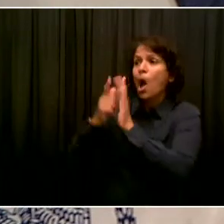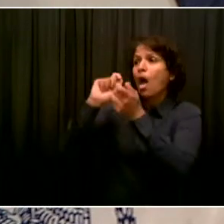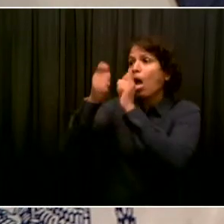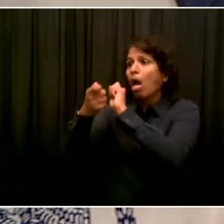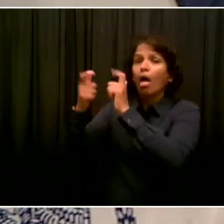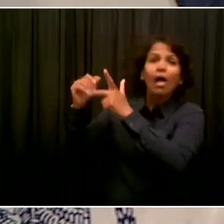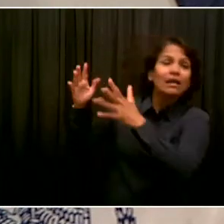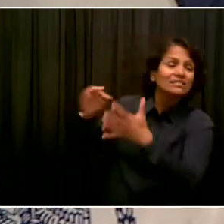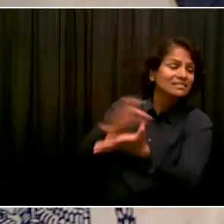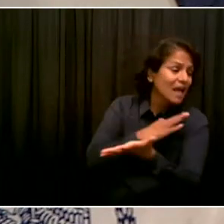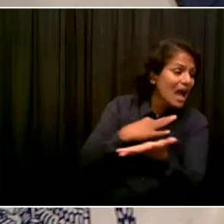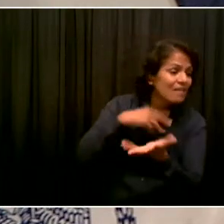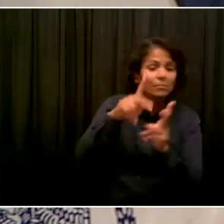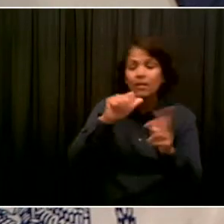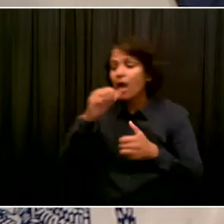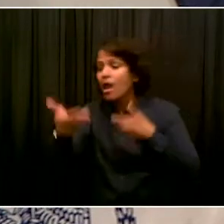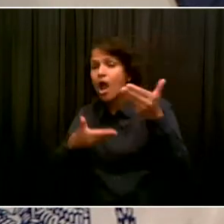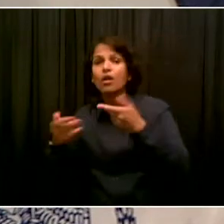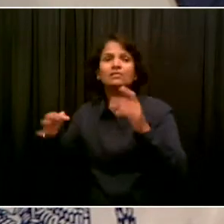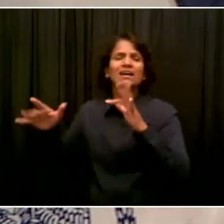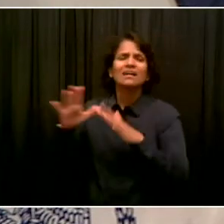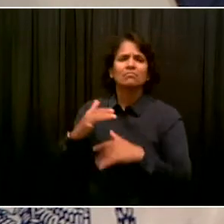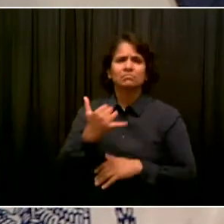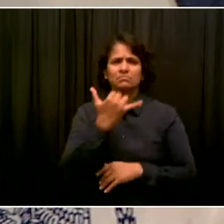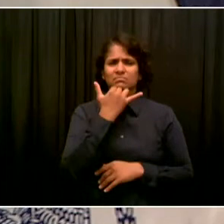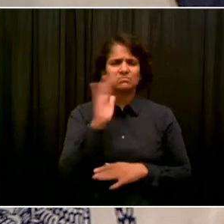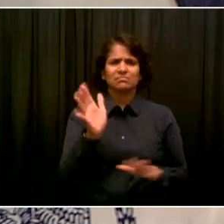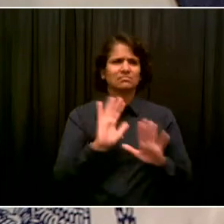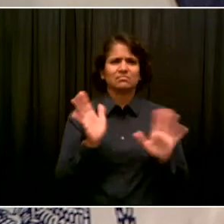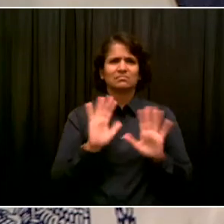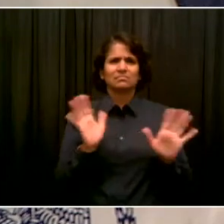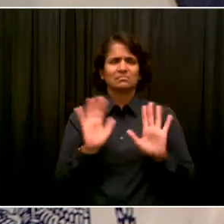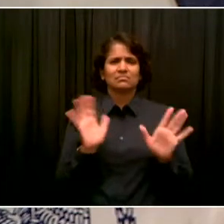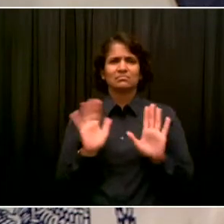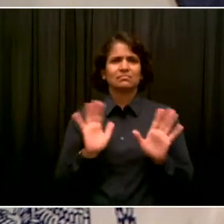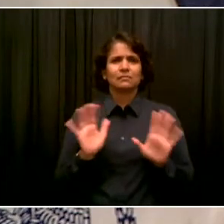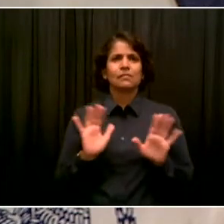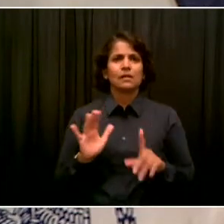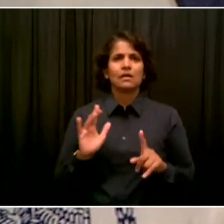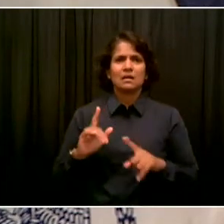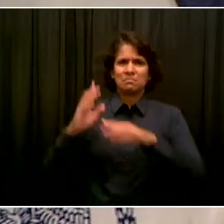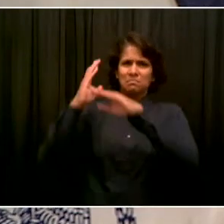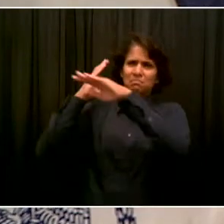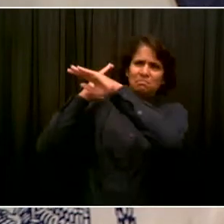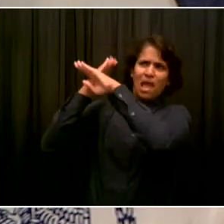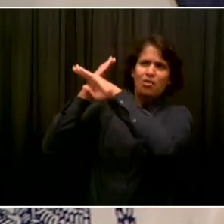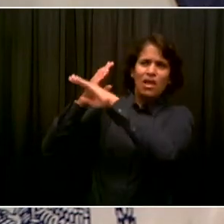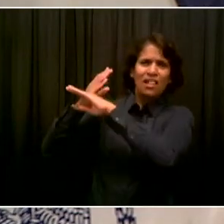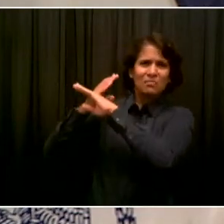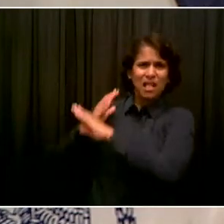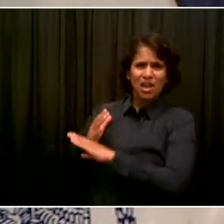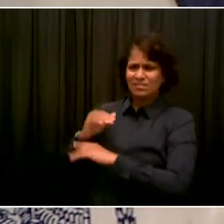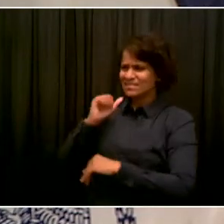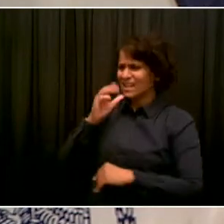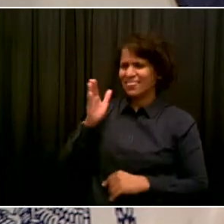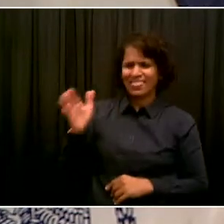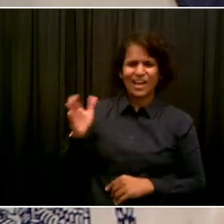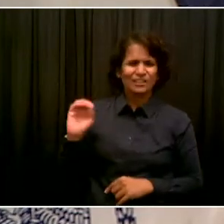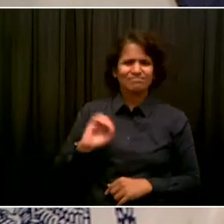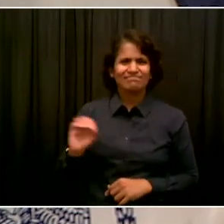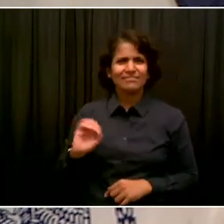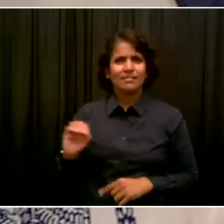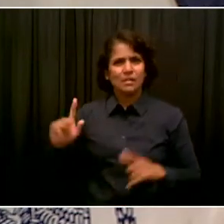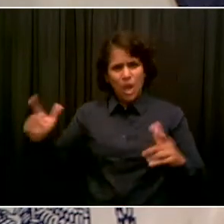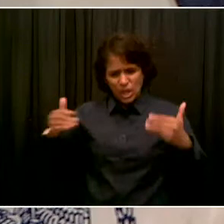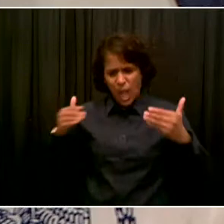much of the time is a falsehood and a sort of an artifice that gets created in an internal